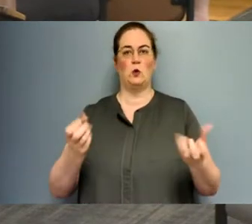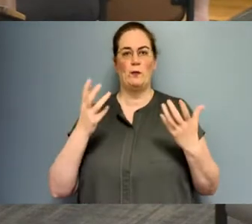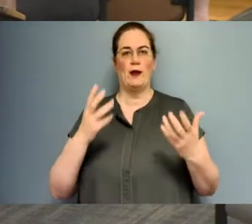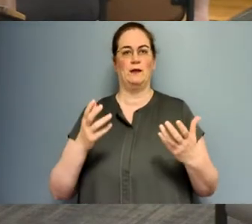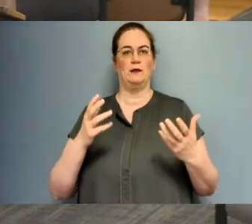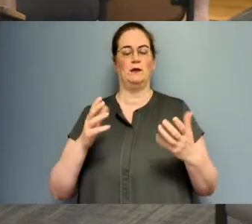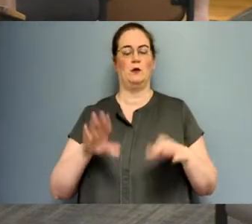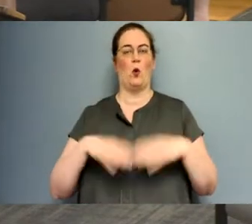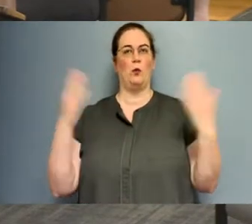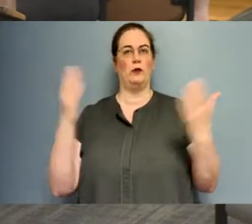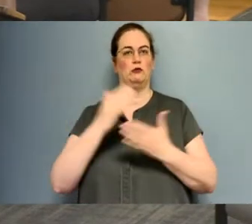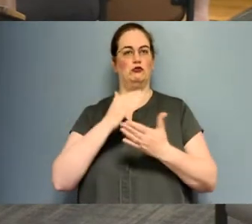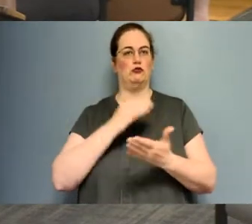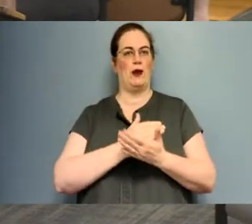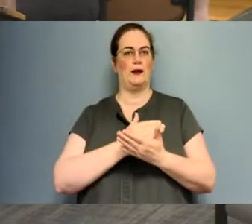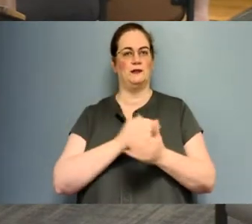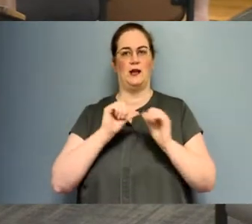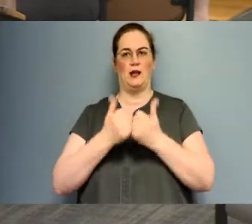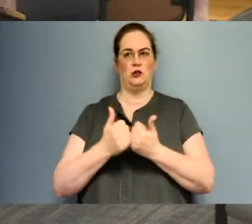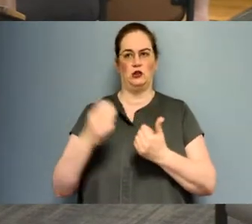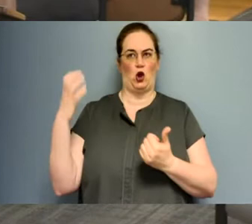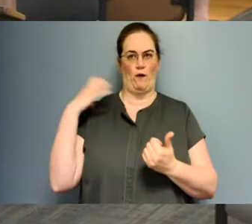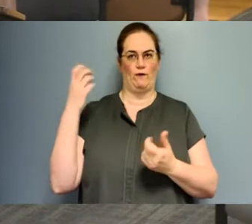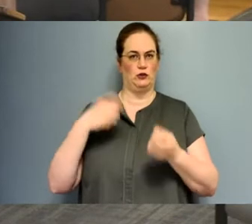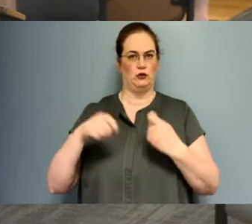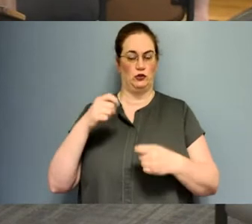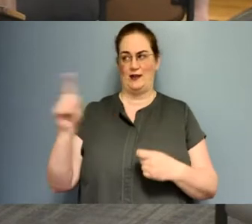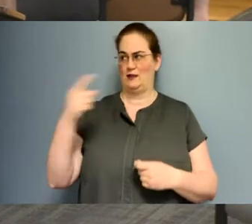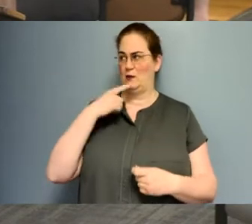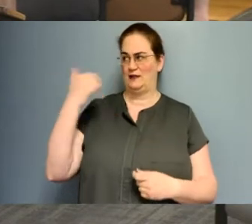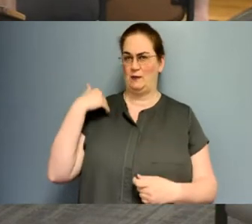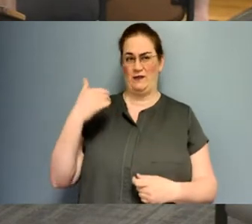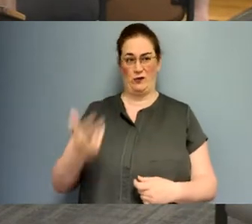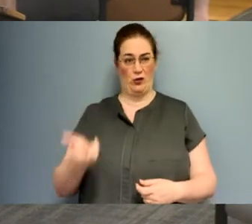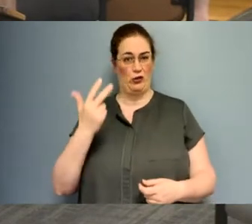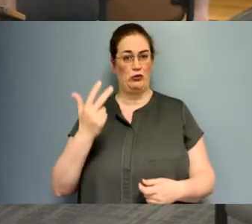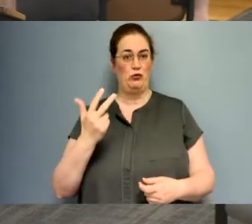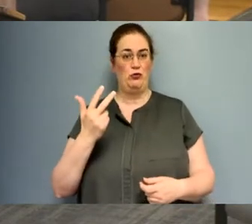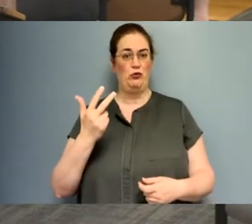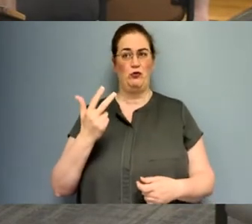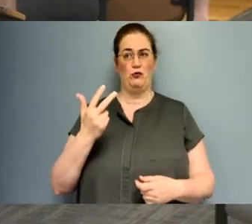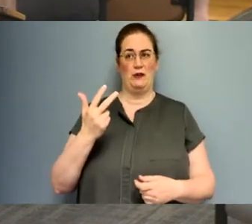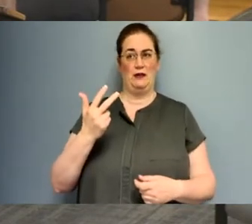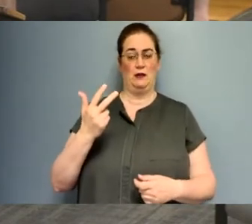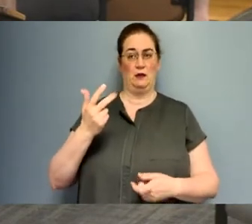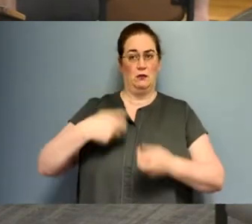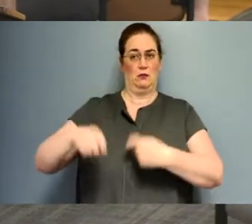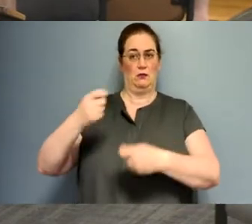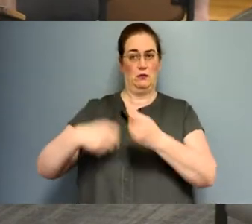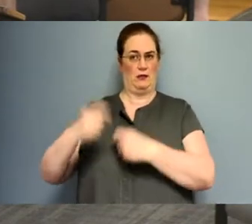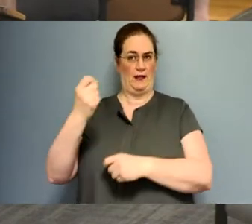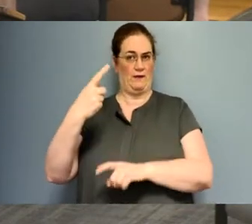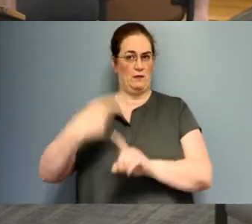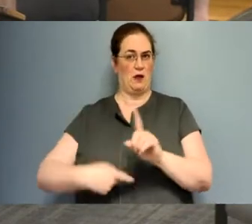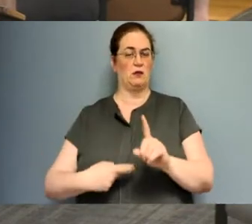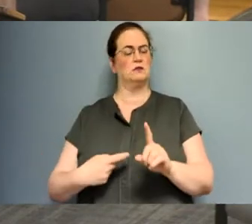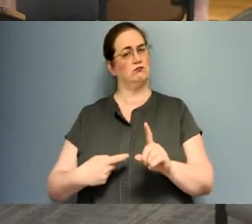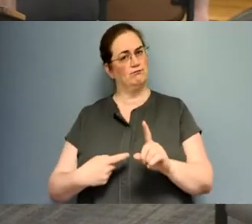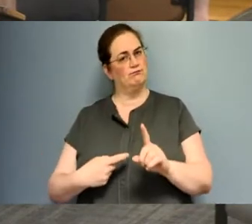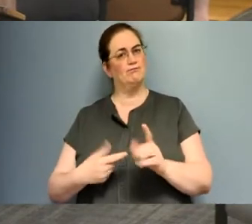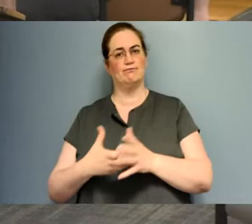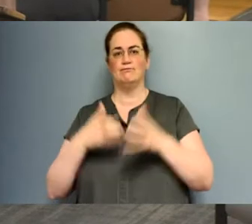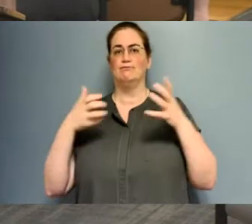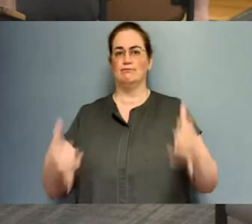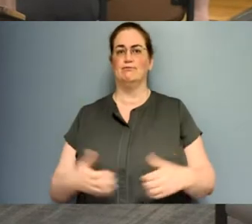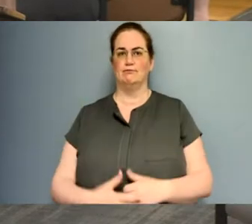open records agency officers? As someone else said, three in 11 months? That's quite a lot.